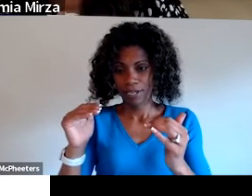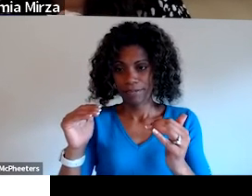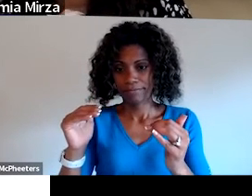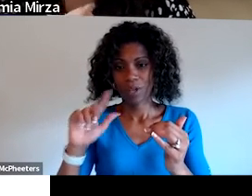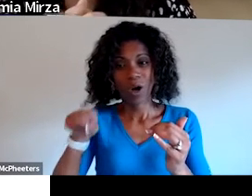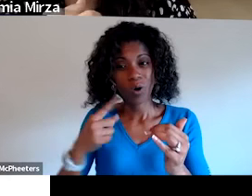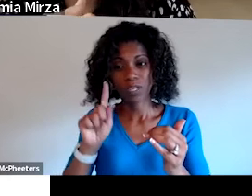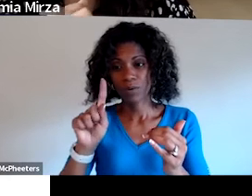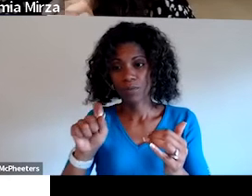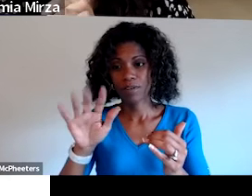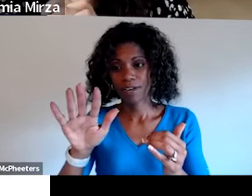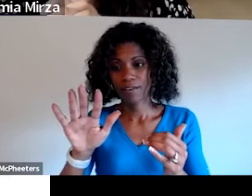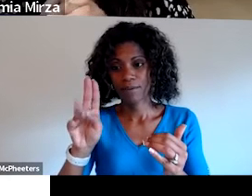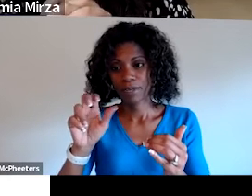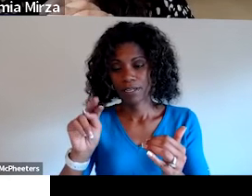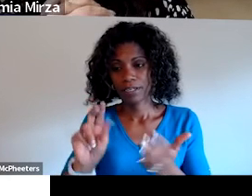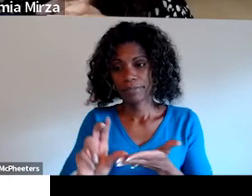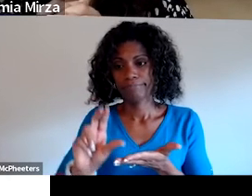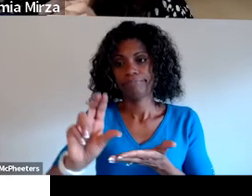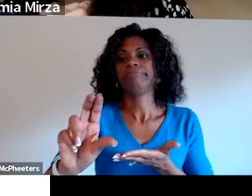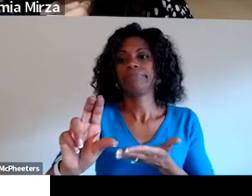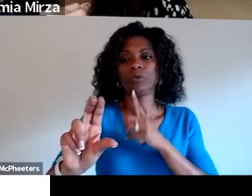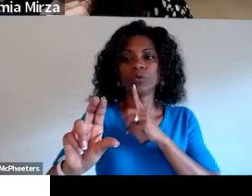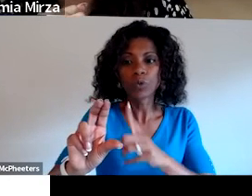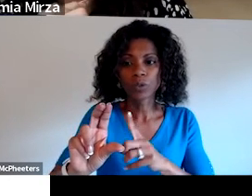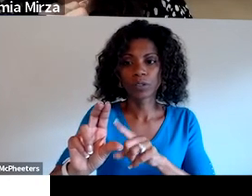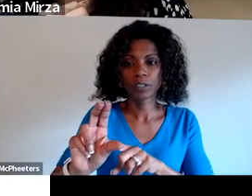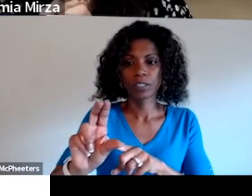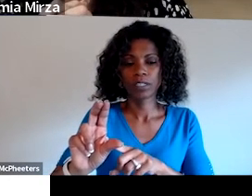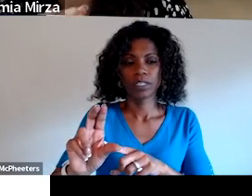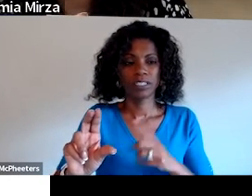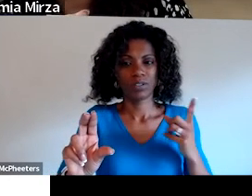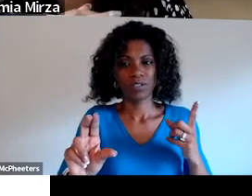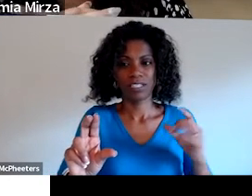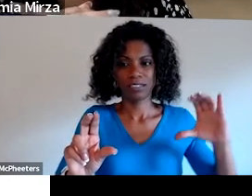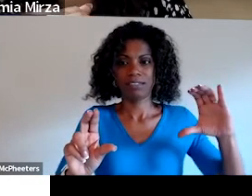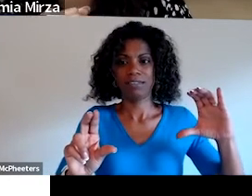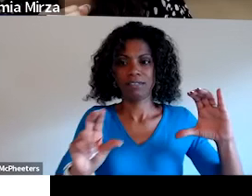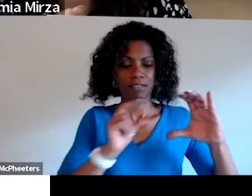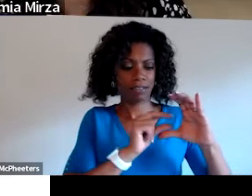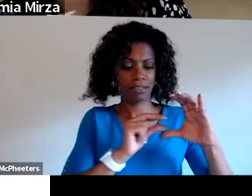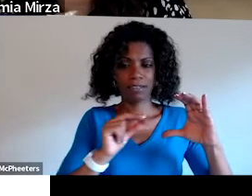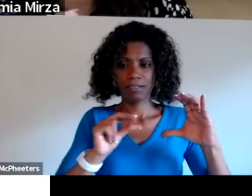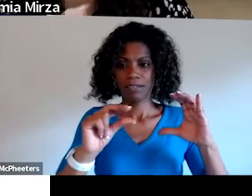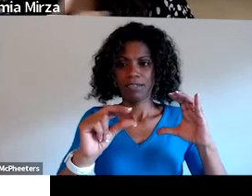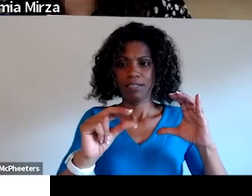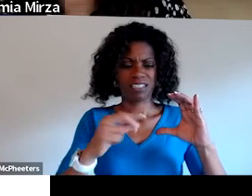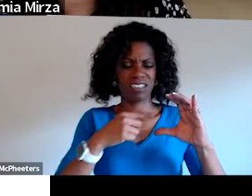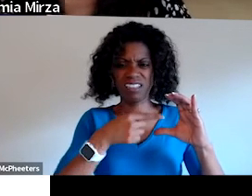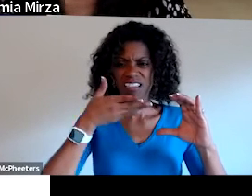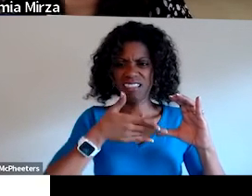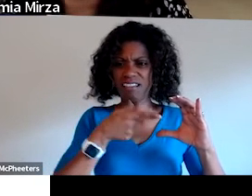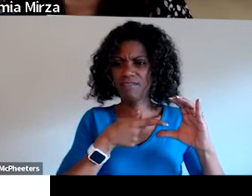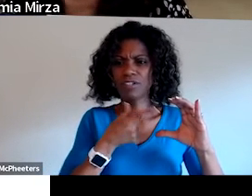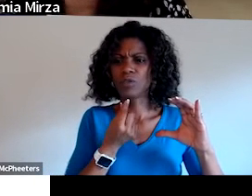dispersed. So there is still a large sum of money that needs to be dispersed and a large sum of money that needs to be figured out how it's